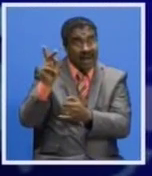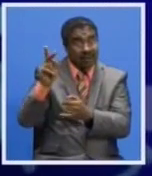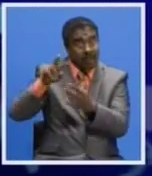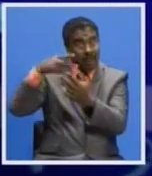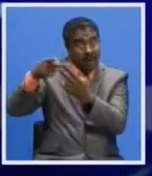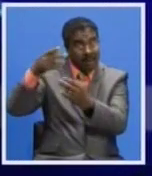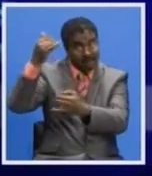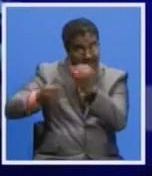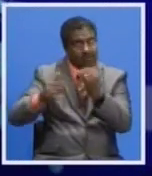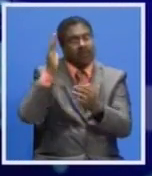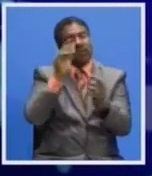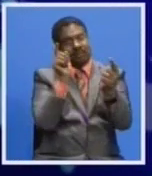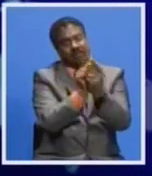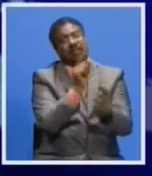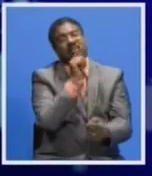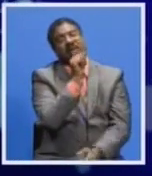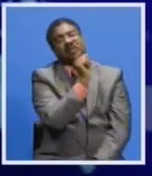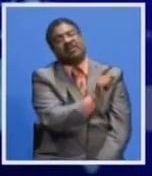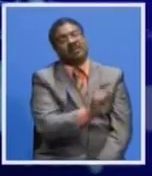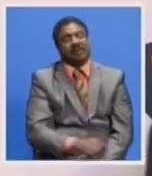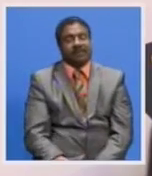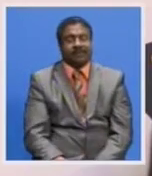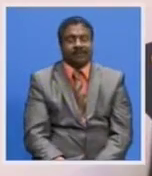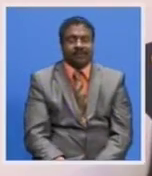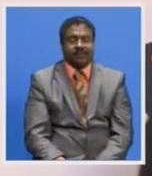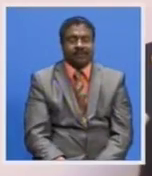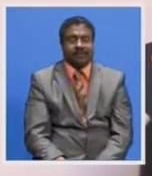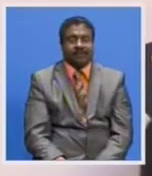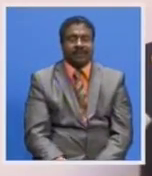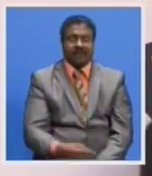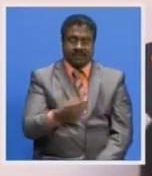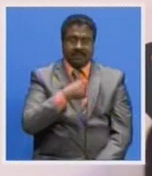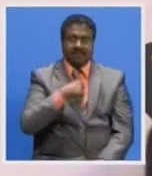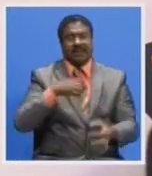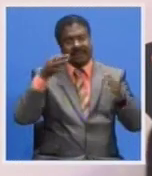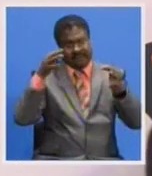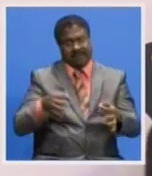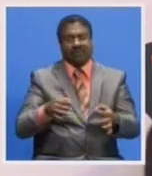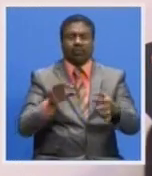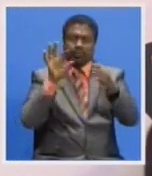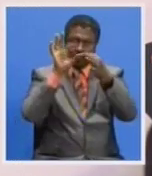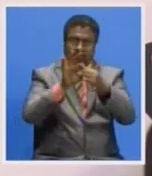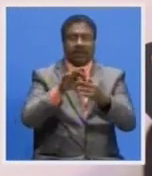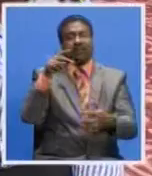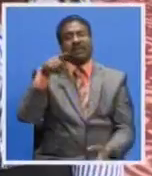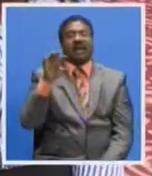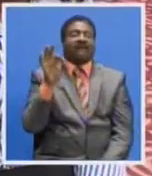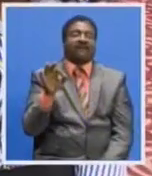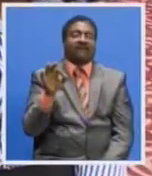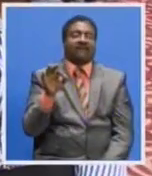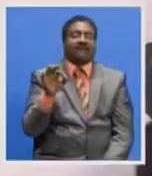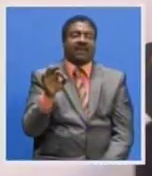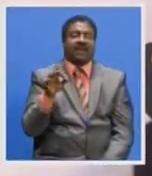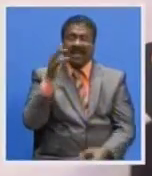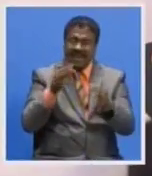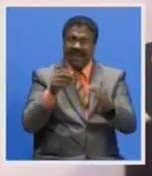in Katuba constituency. And I've decided to join PF. If there are any challenges in PF or